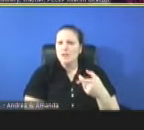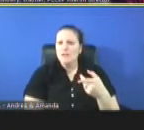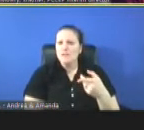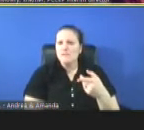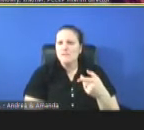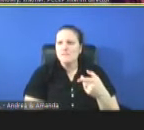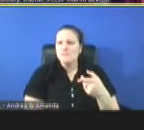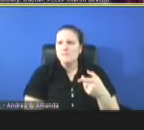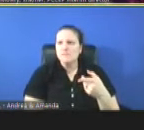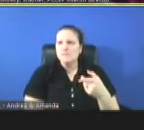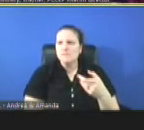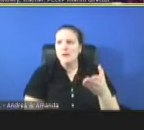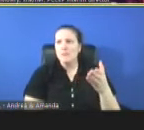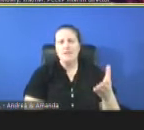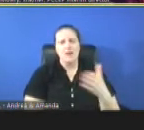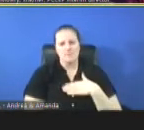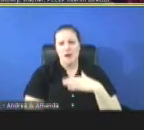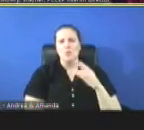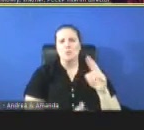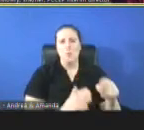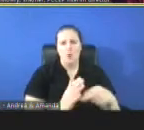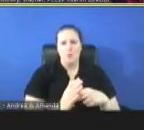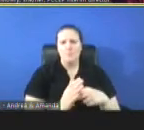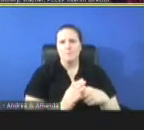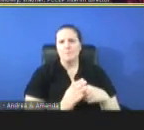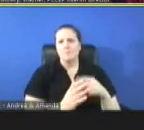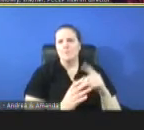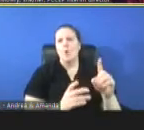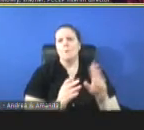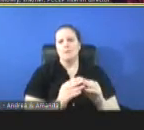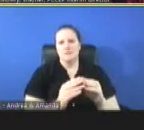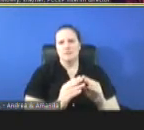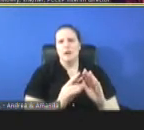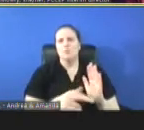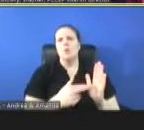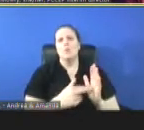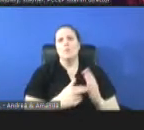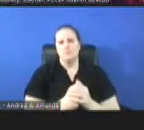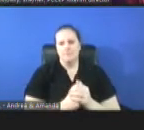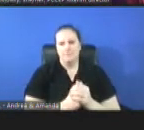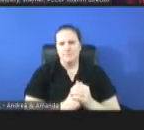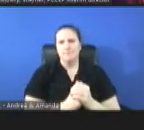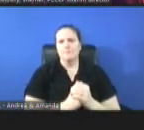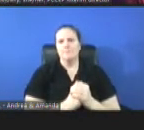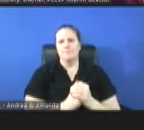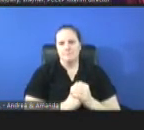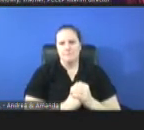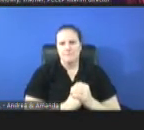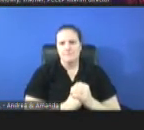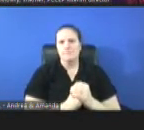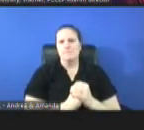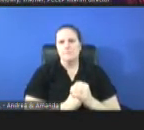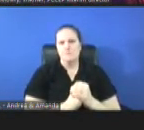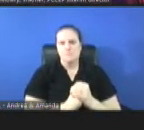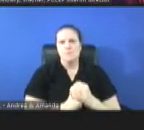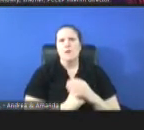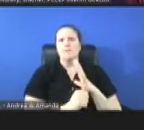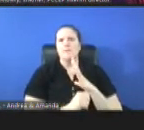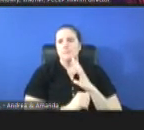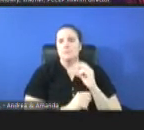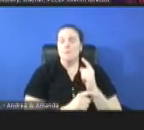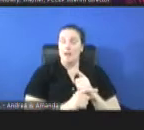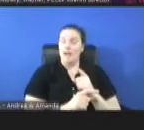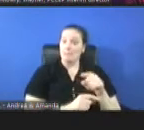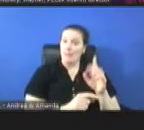was there from my role I go to those meetings in my role as, Right. And so at this